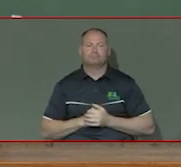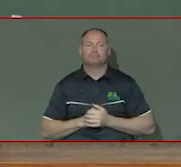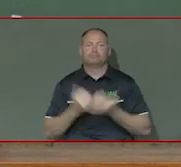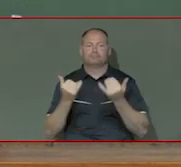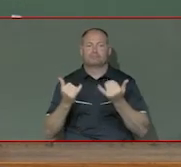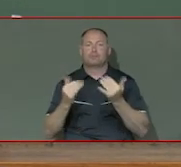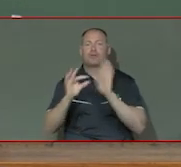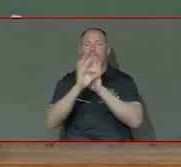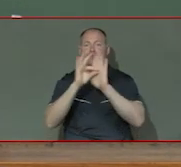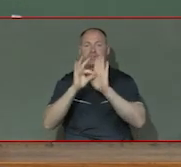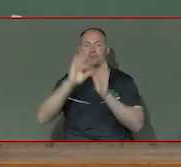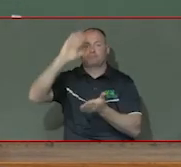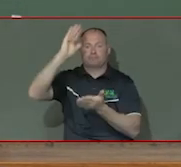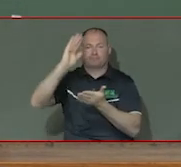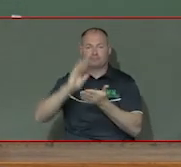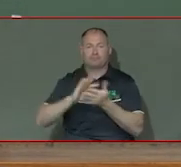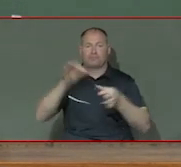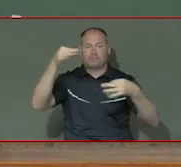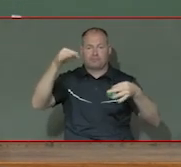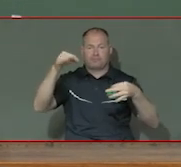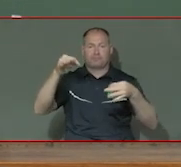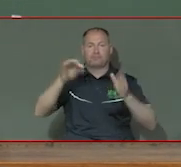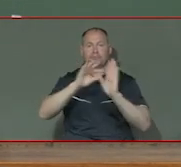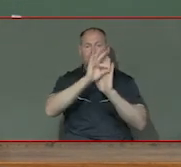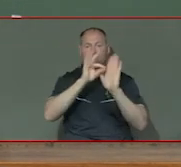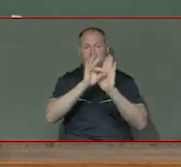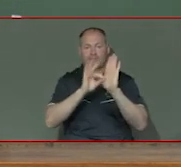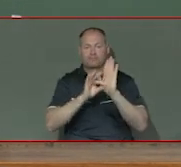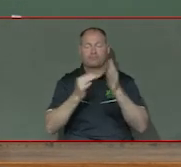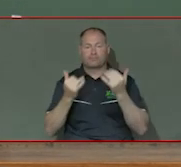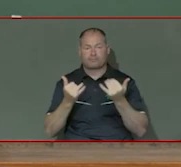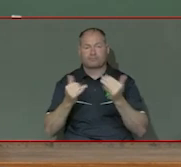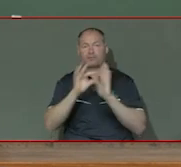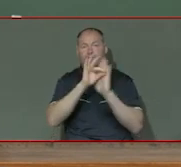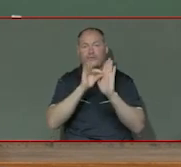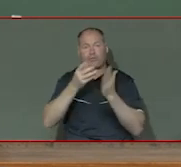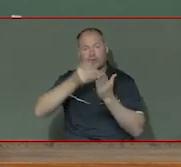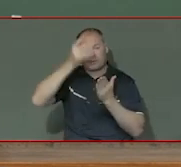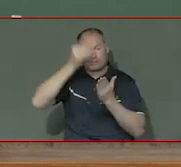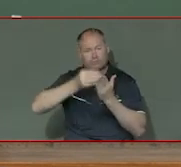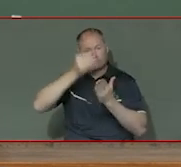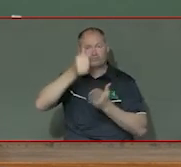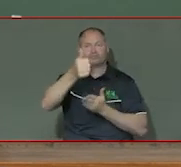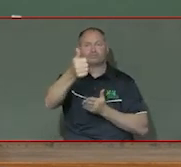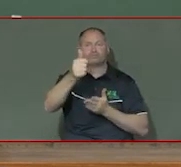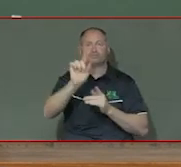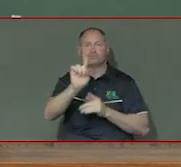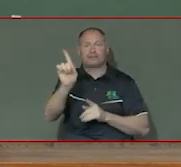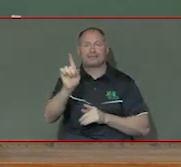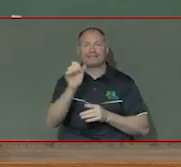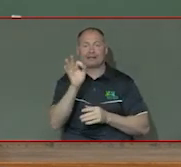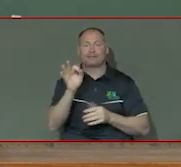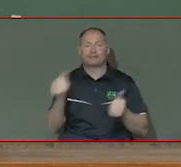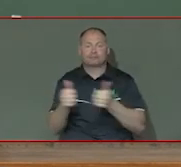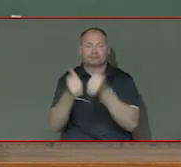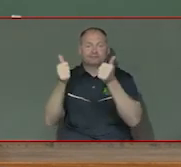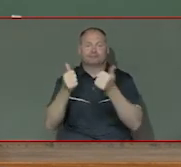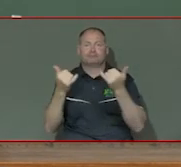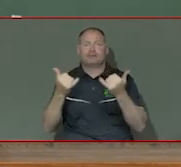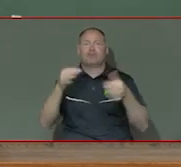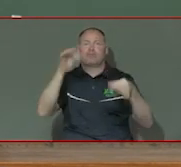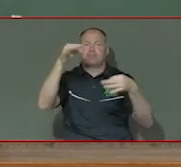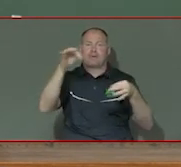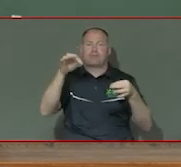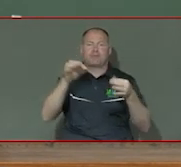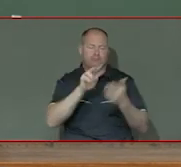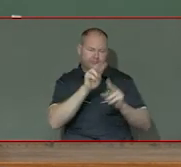formulas is on the formula sheet. It's always good to learn the formulas, but if you get stuck, you can always refer to the formula